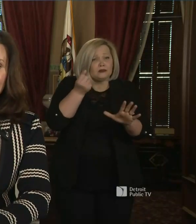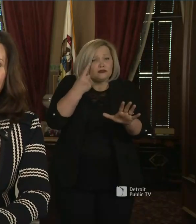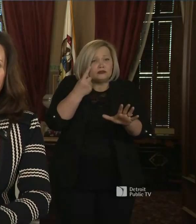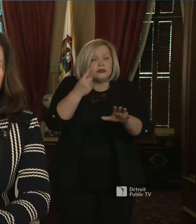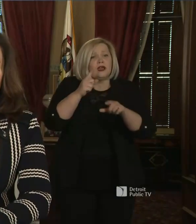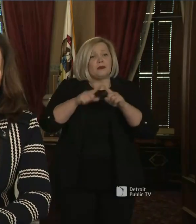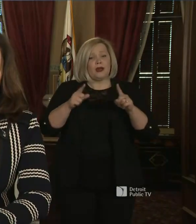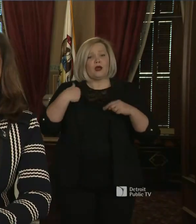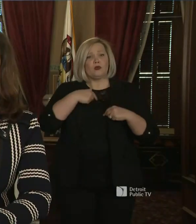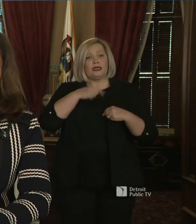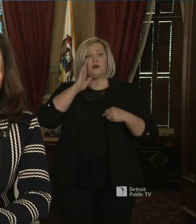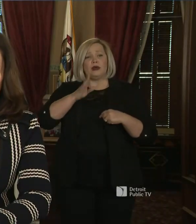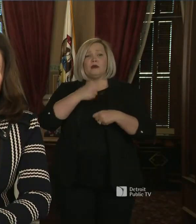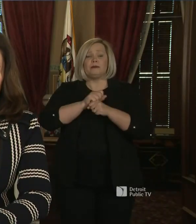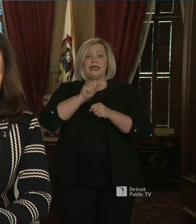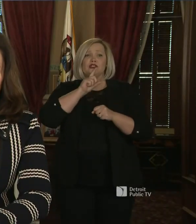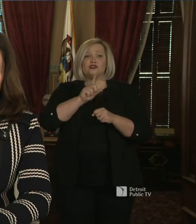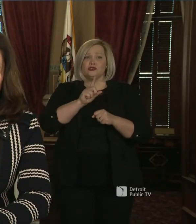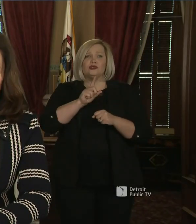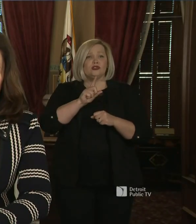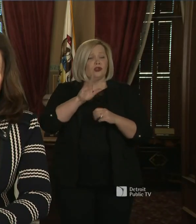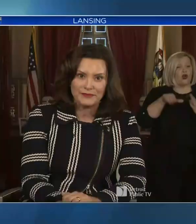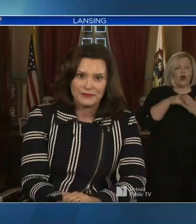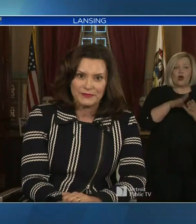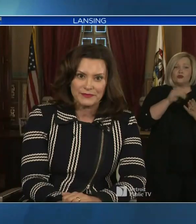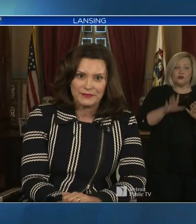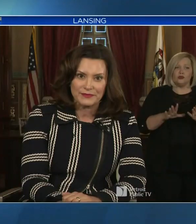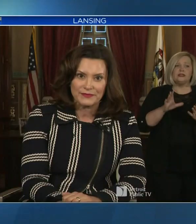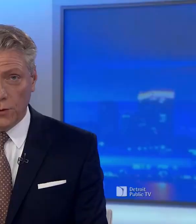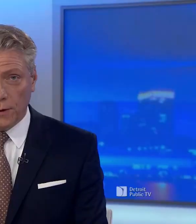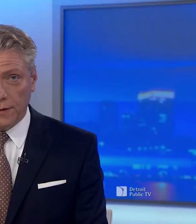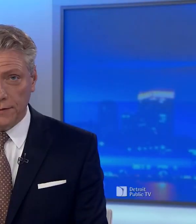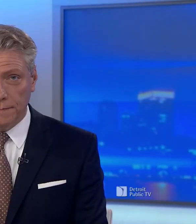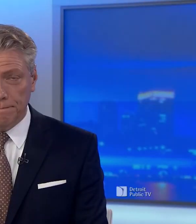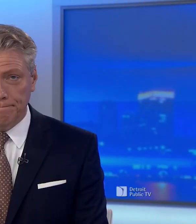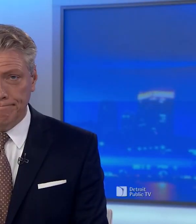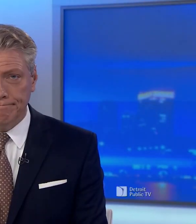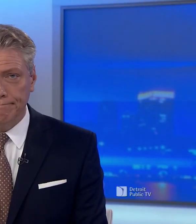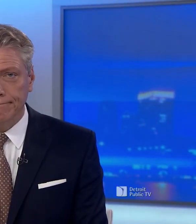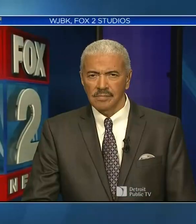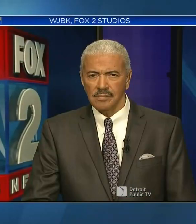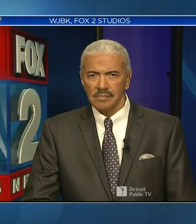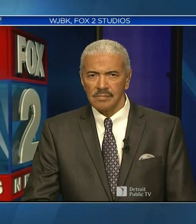unique needs of kids from different parts of our state. All right, for our next question, let's go to Huell Perkins.